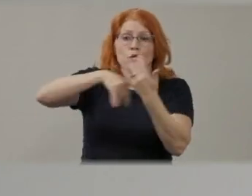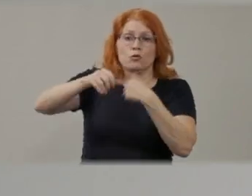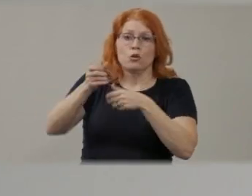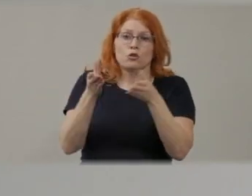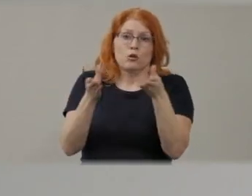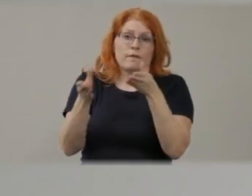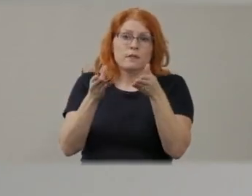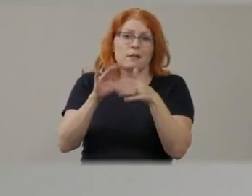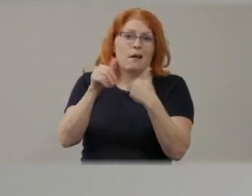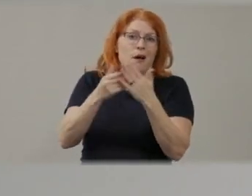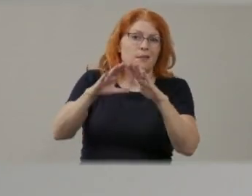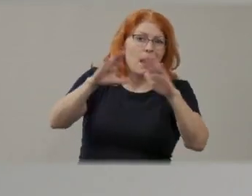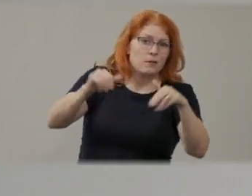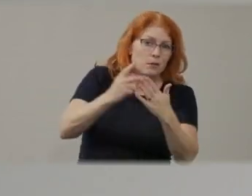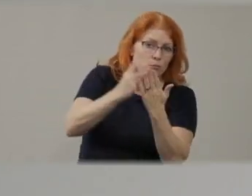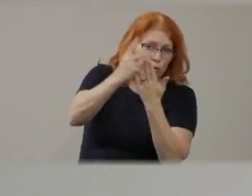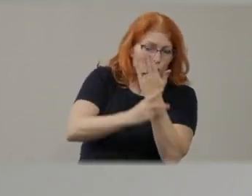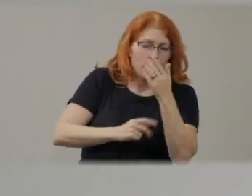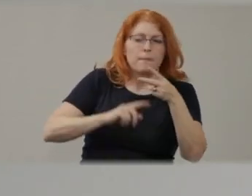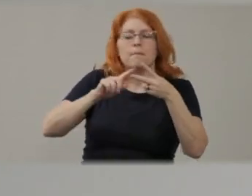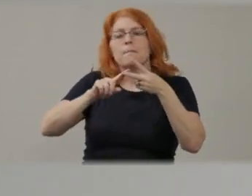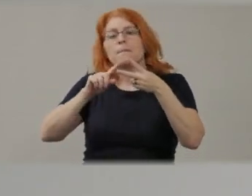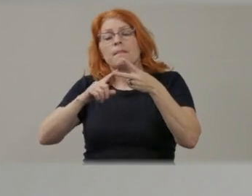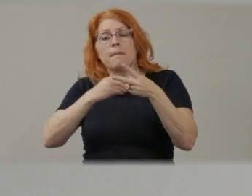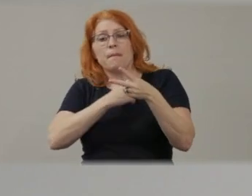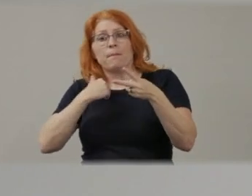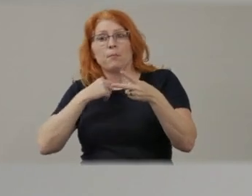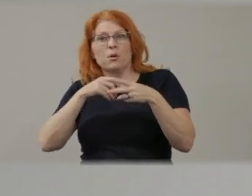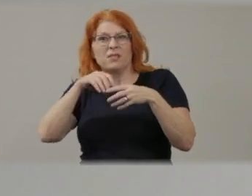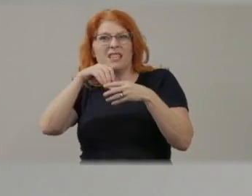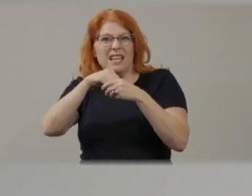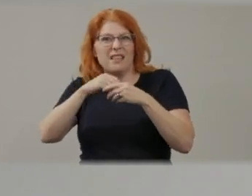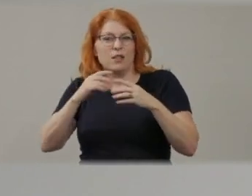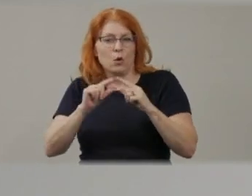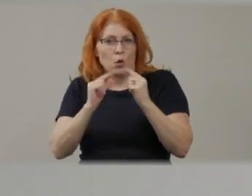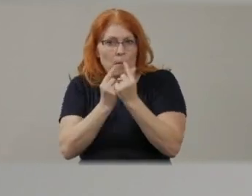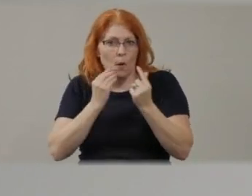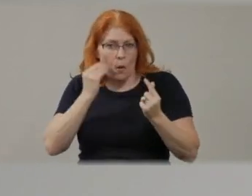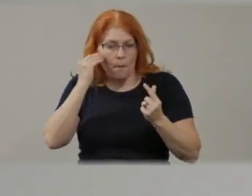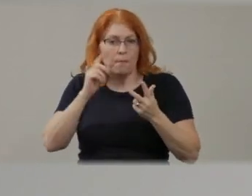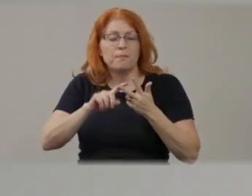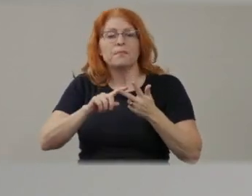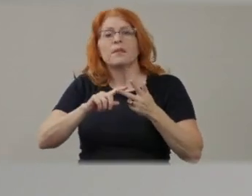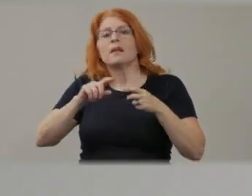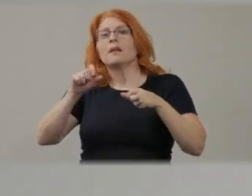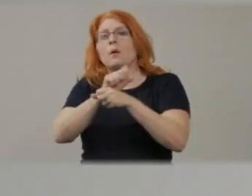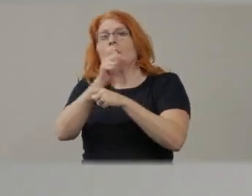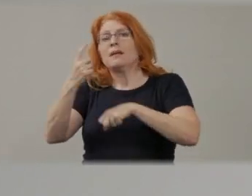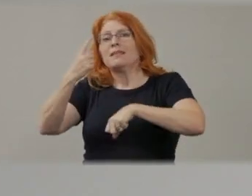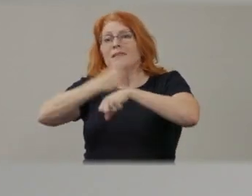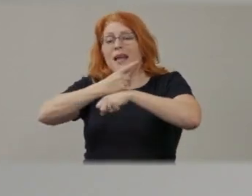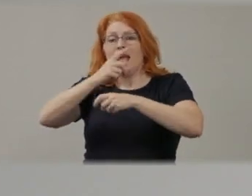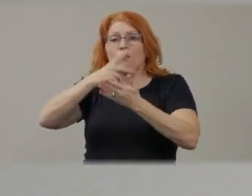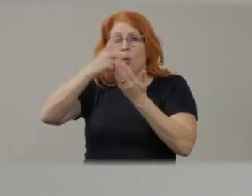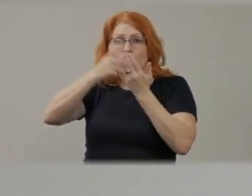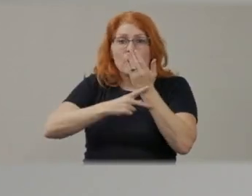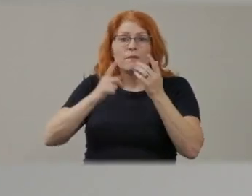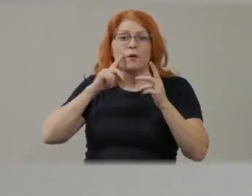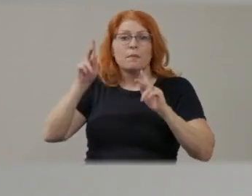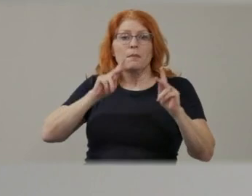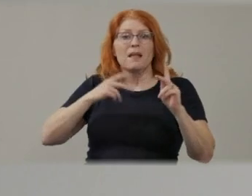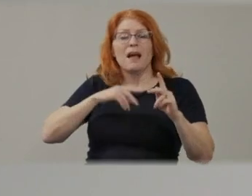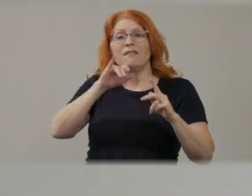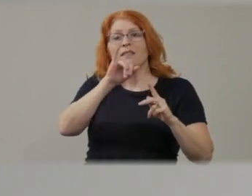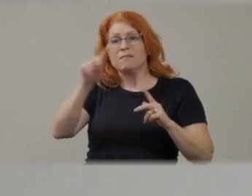essentially is all of our housing programs. We have members residing in our group homes. We have employment and day programs for individuals with